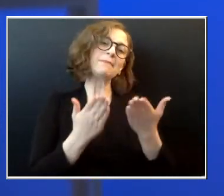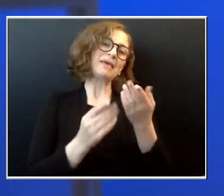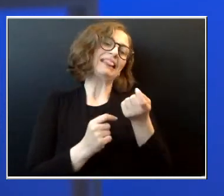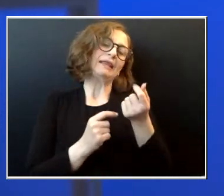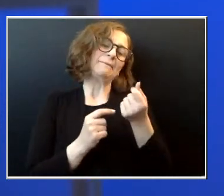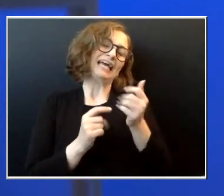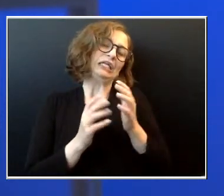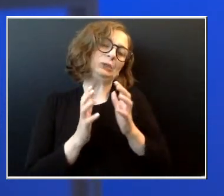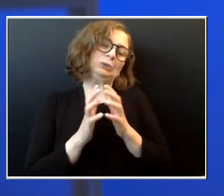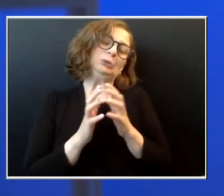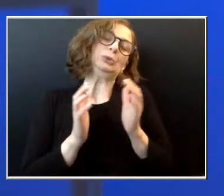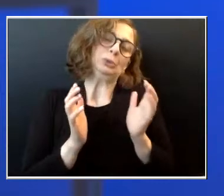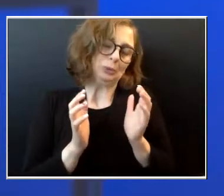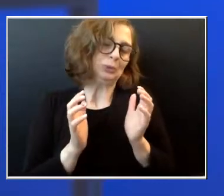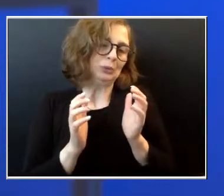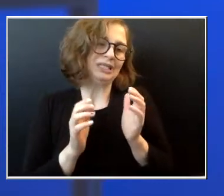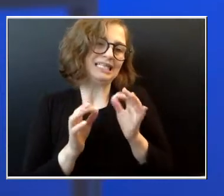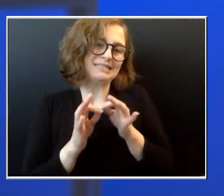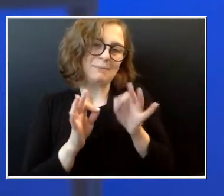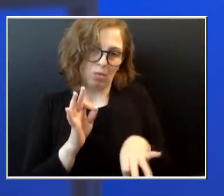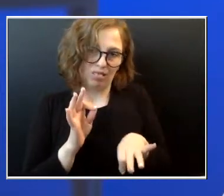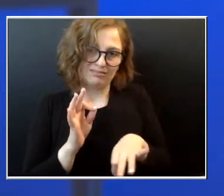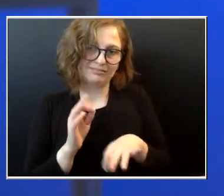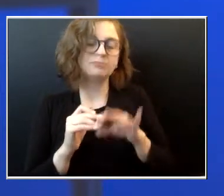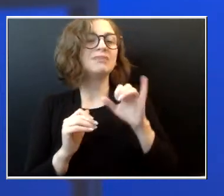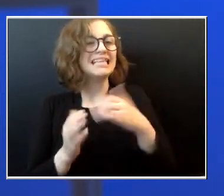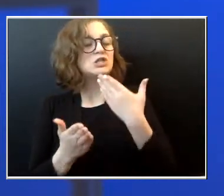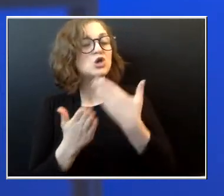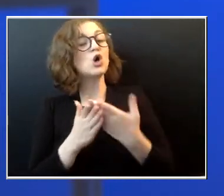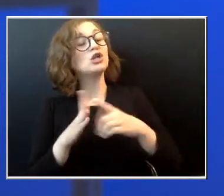at least gets you started to see if